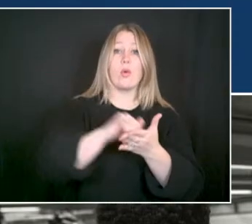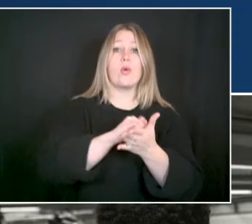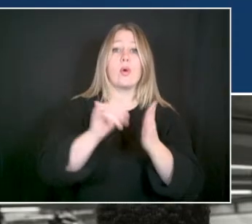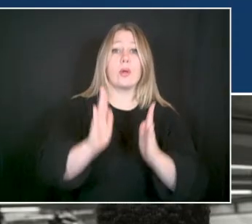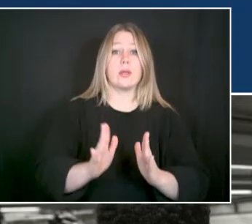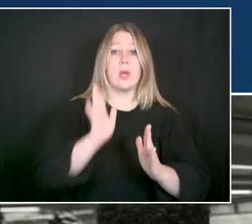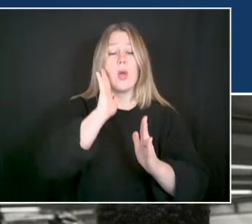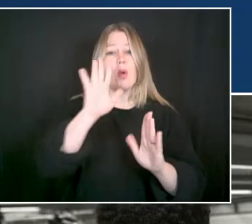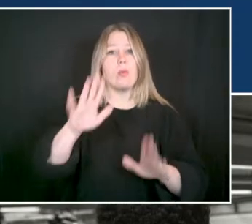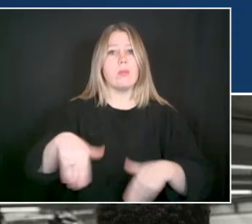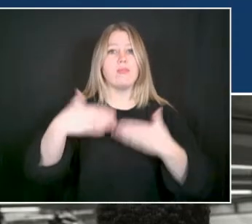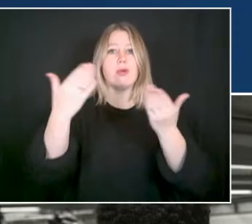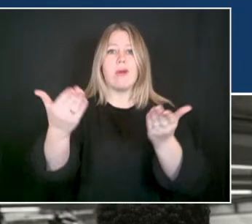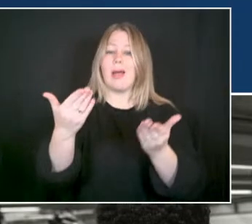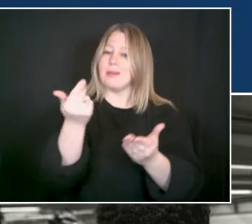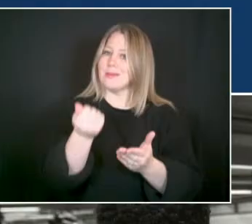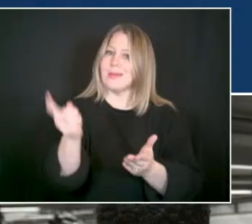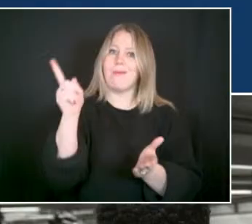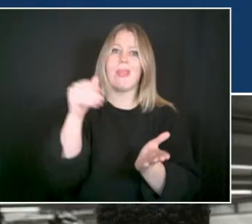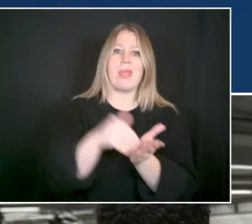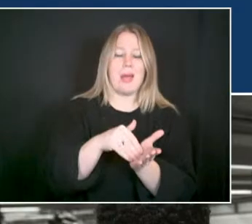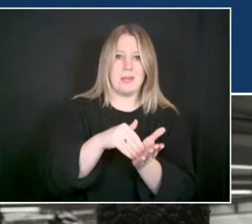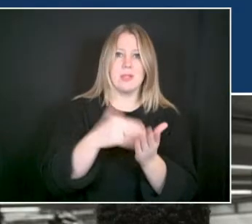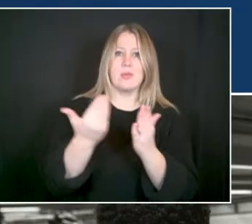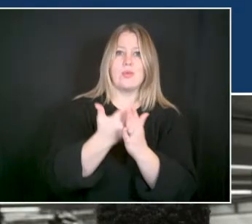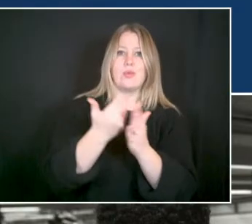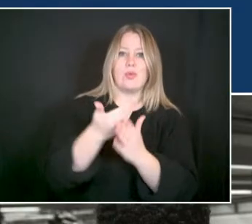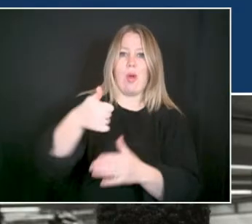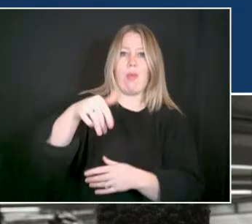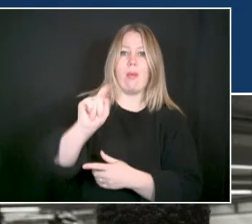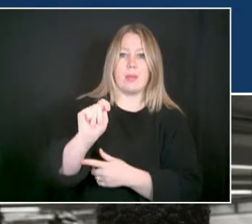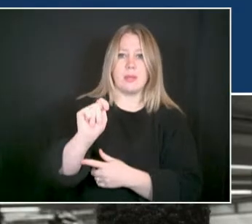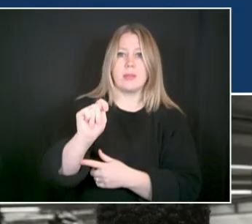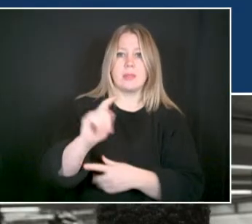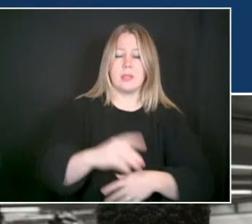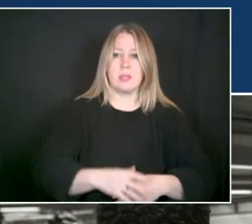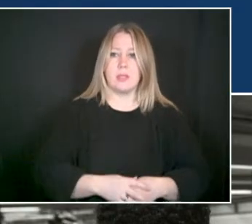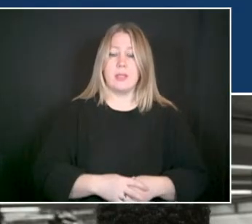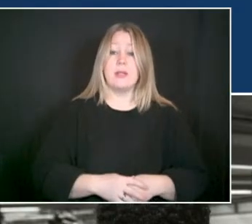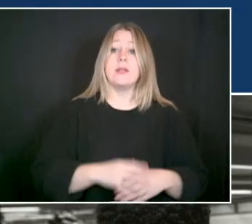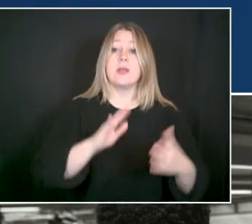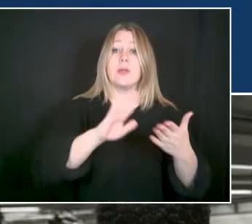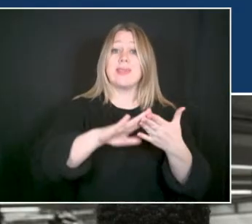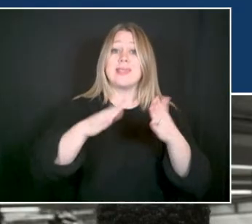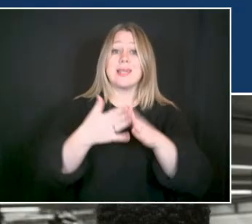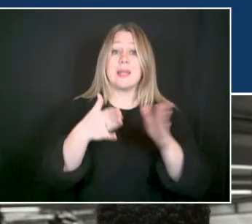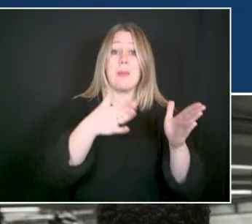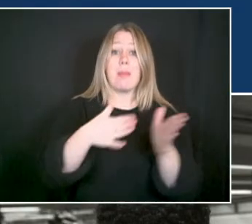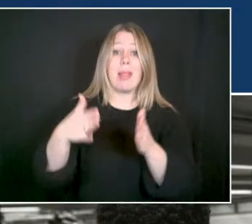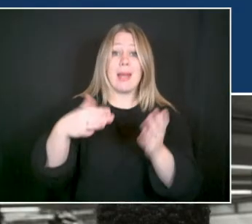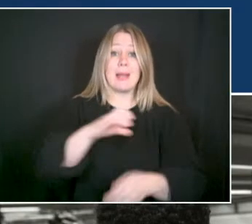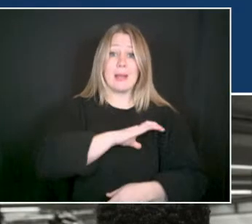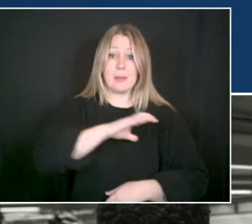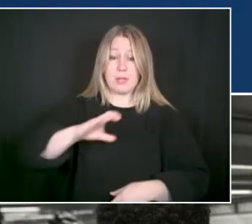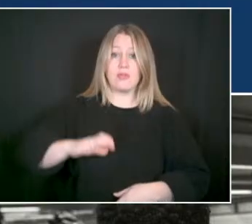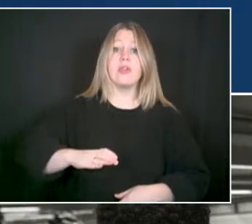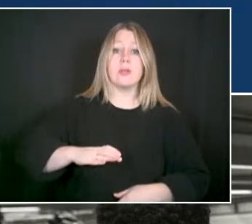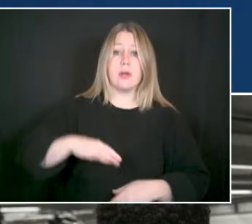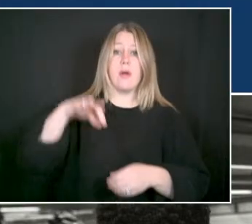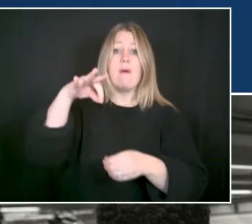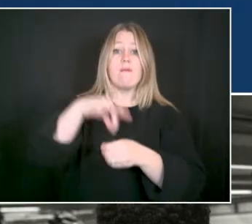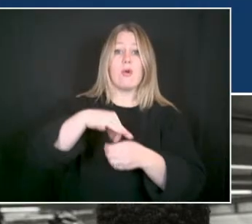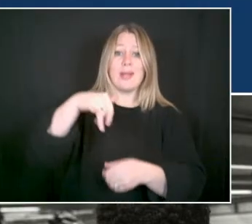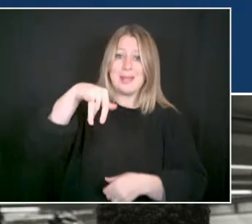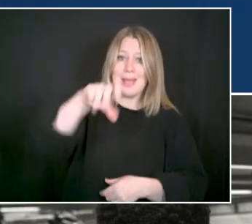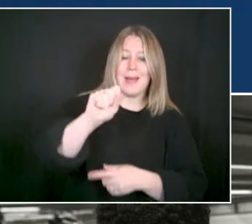the Brooklyn Project City Planning Commission voted in favor of the Atlantic Avenue mixed-use plan. This